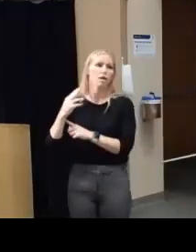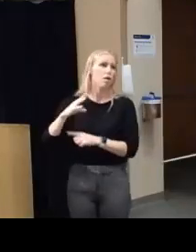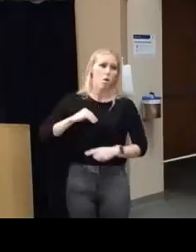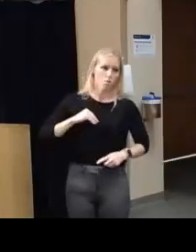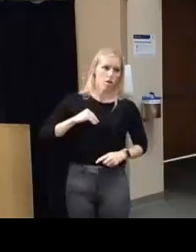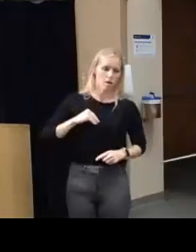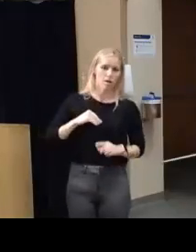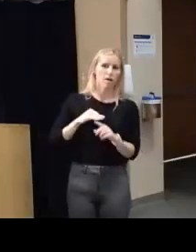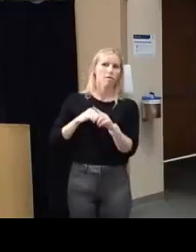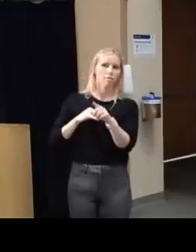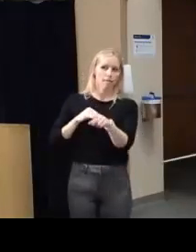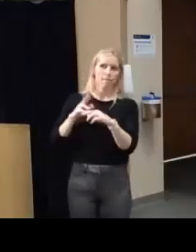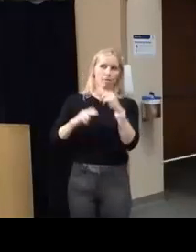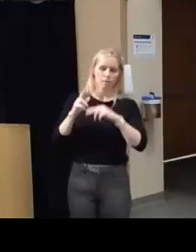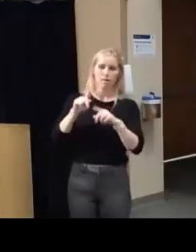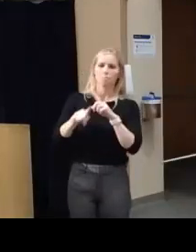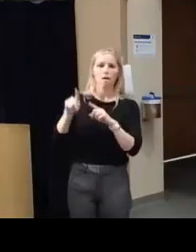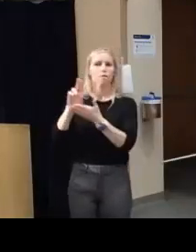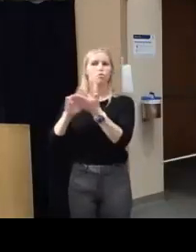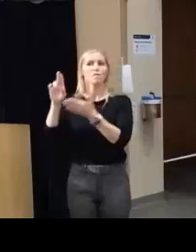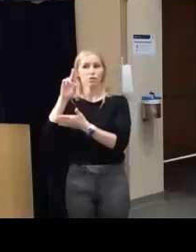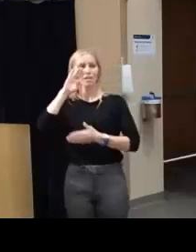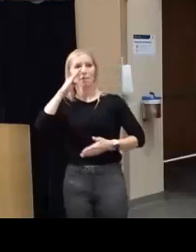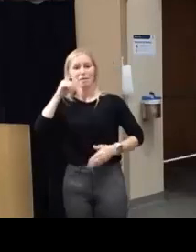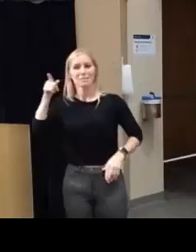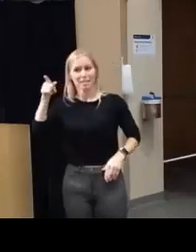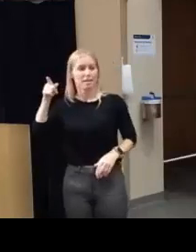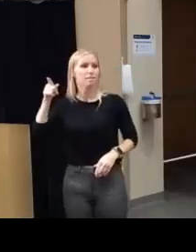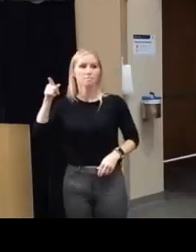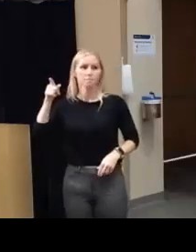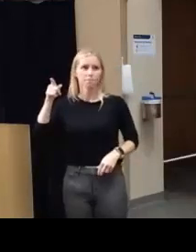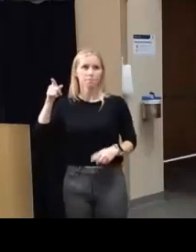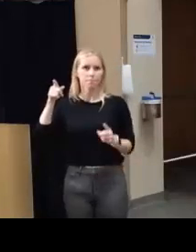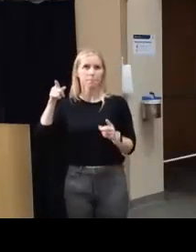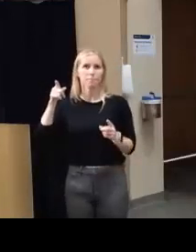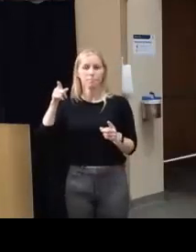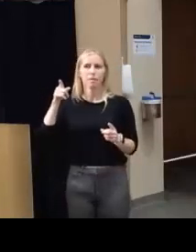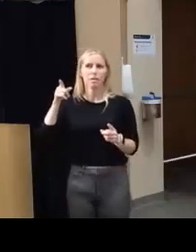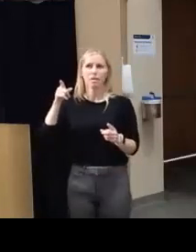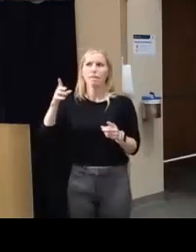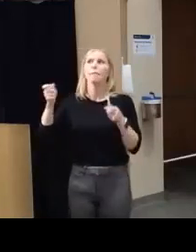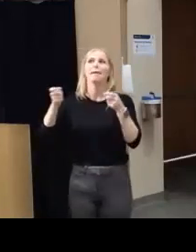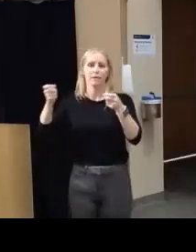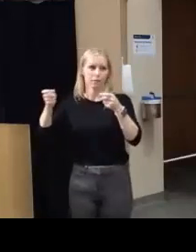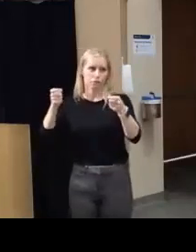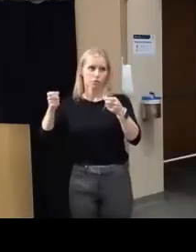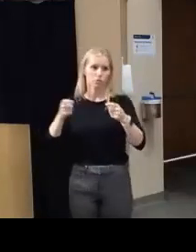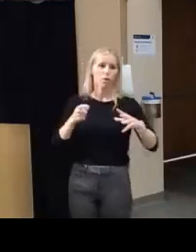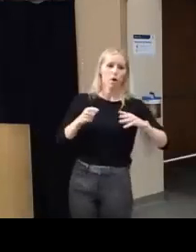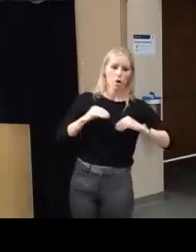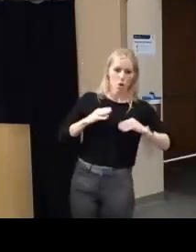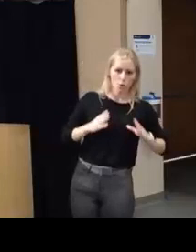but the university, Binghamton University, manages it.